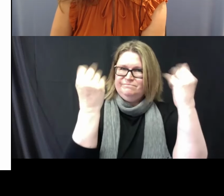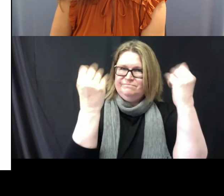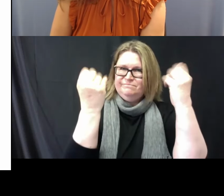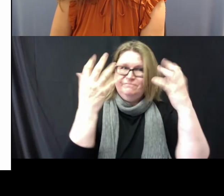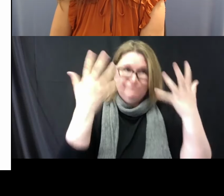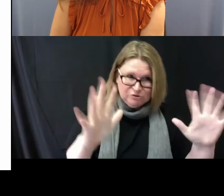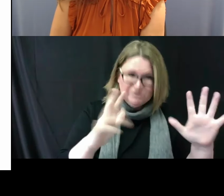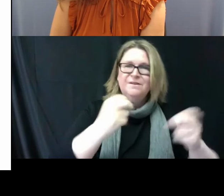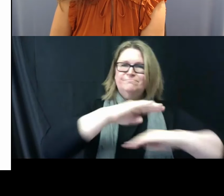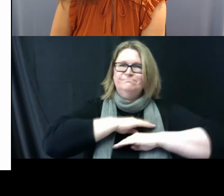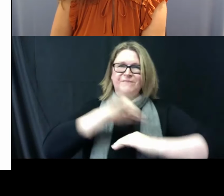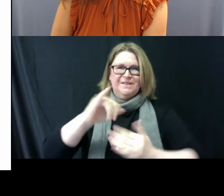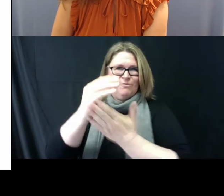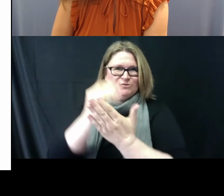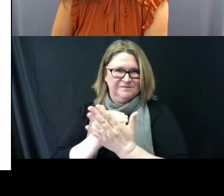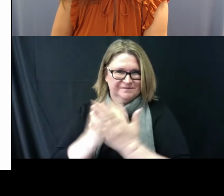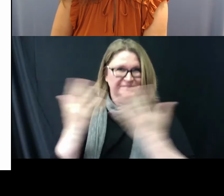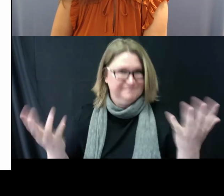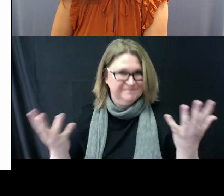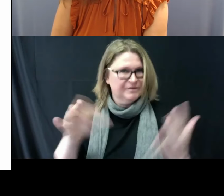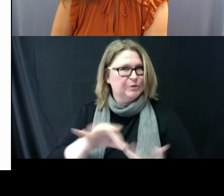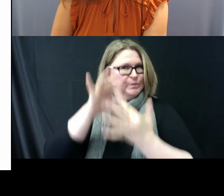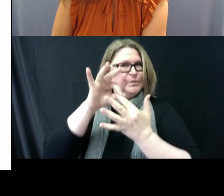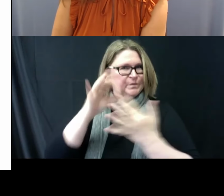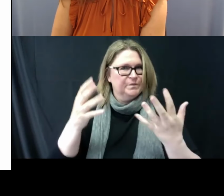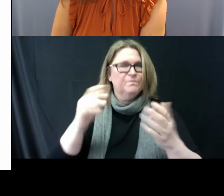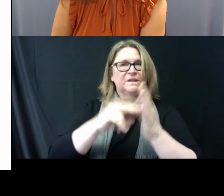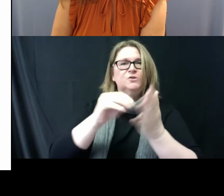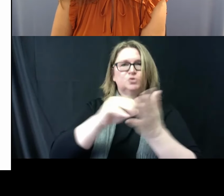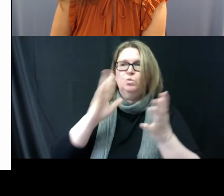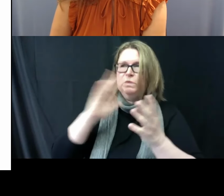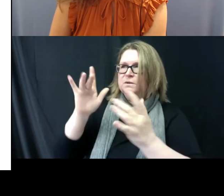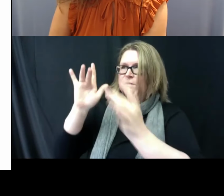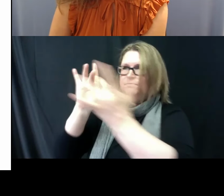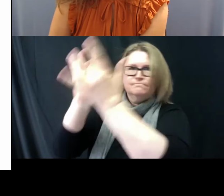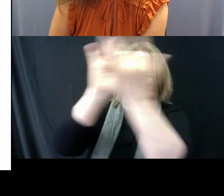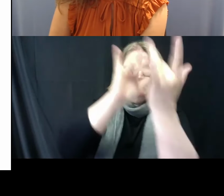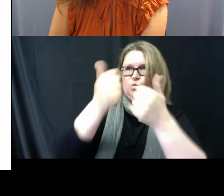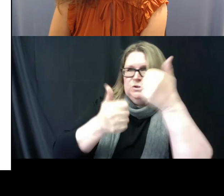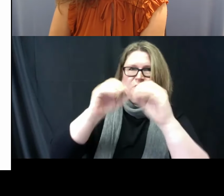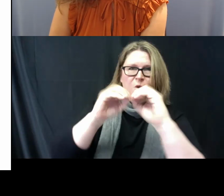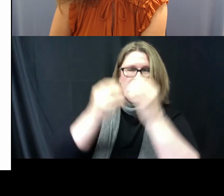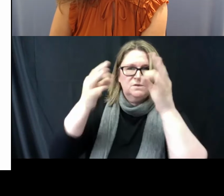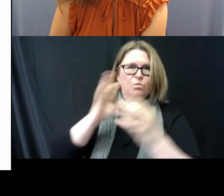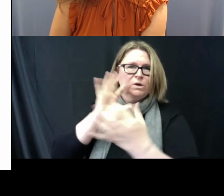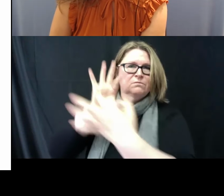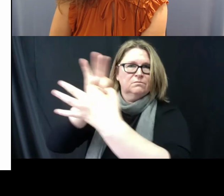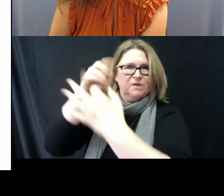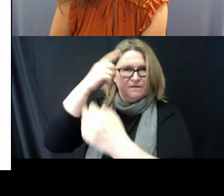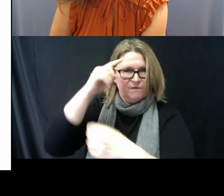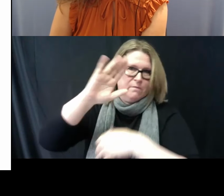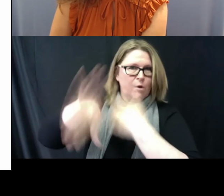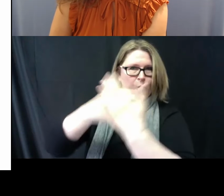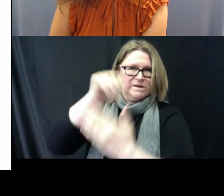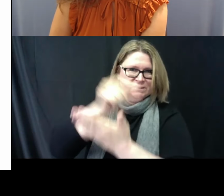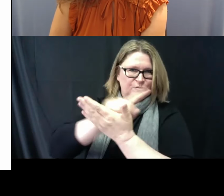school and use sign language. That is a requirement for one of the courses.